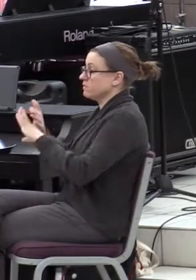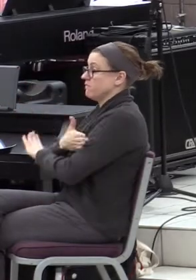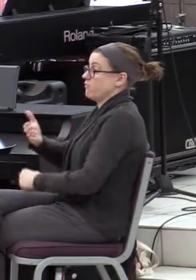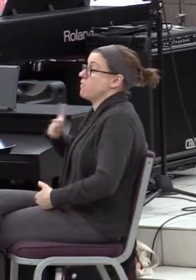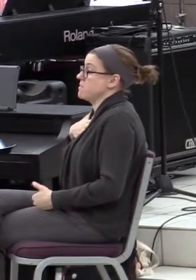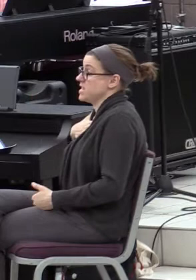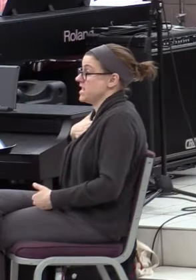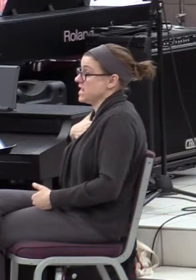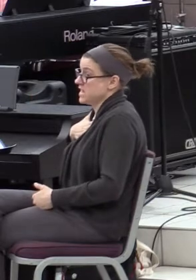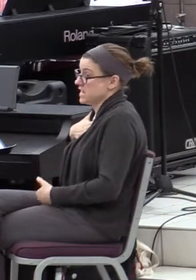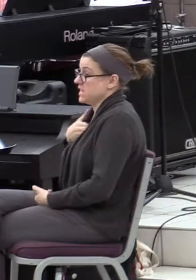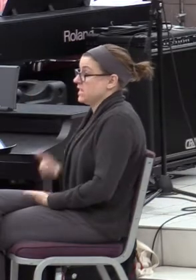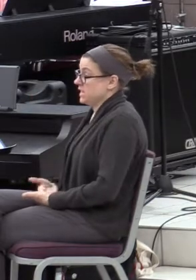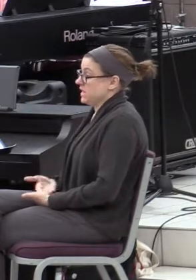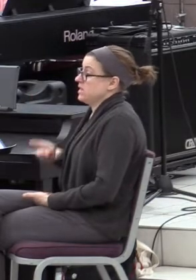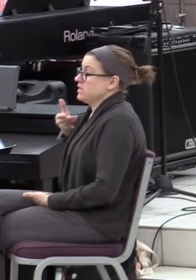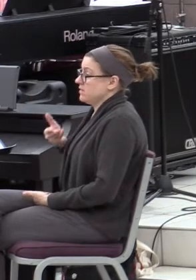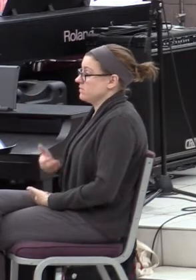before me.